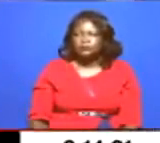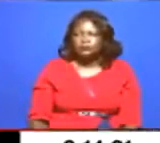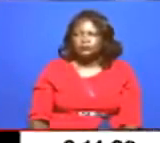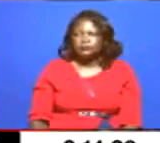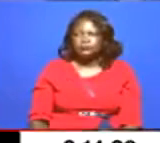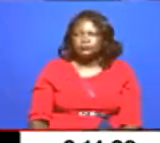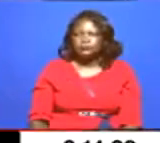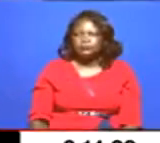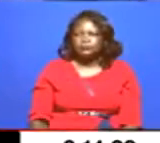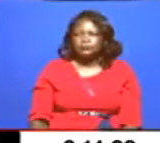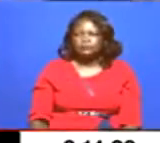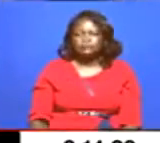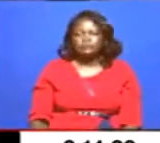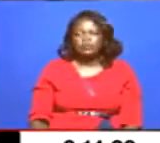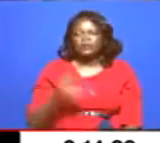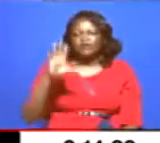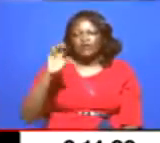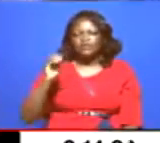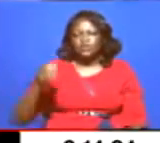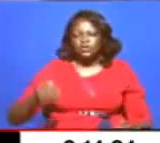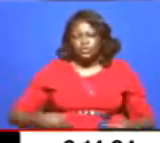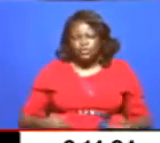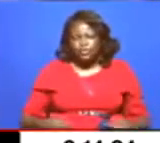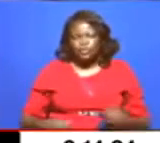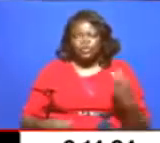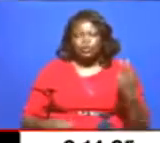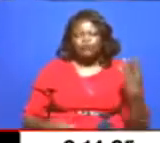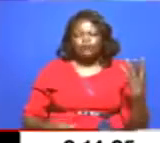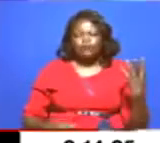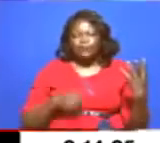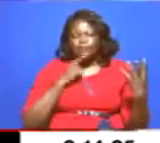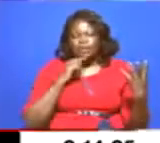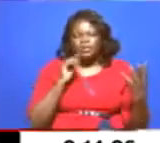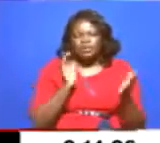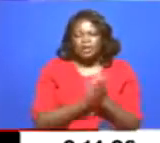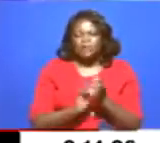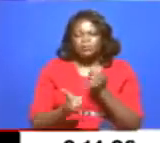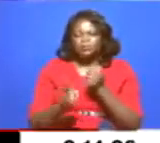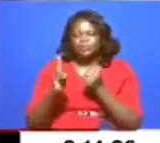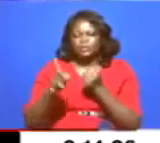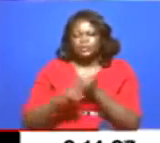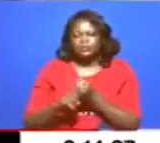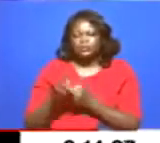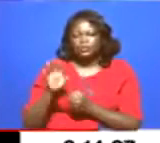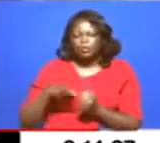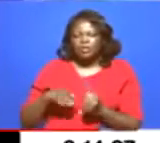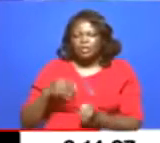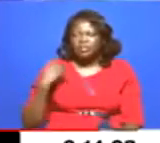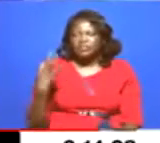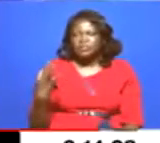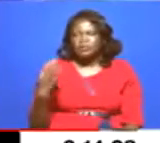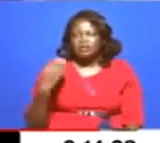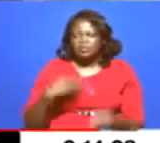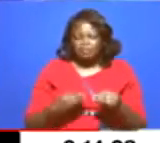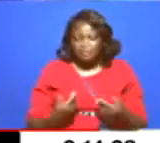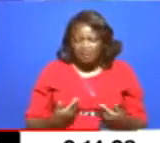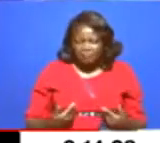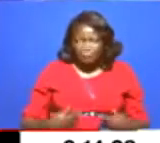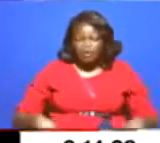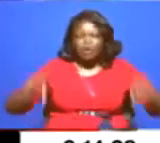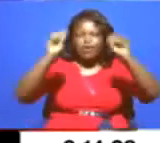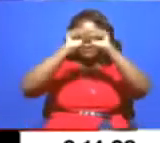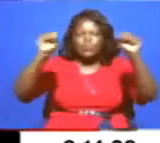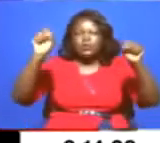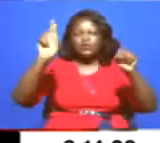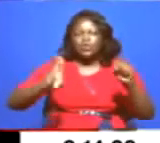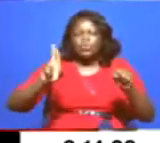Among the 50 young fellows, 24 are men and 26 are women. Three among them have disability. President Uhuru Kenyatta,